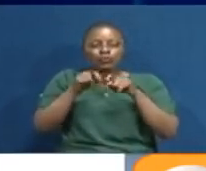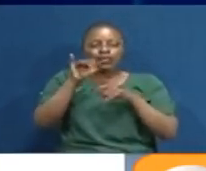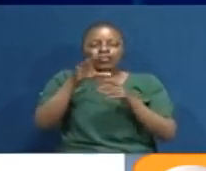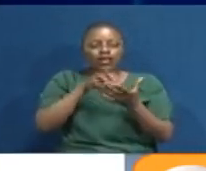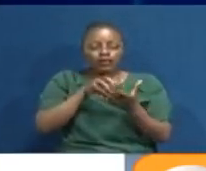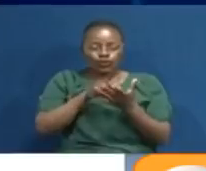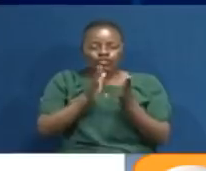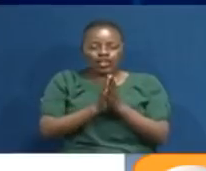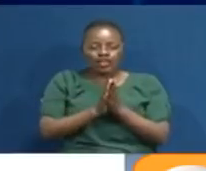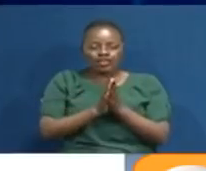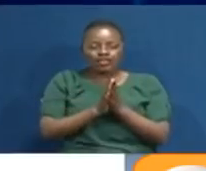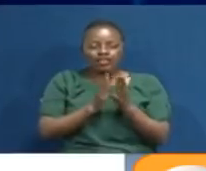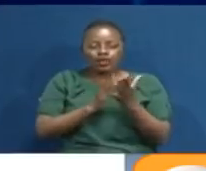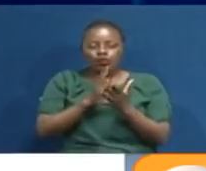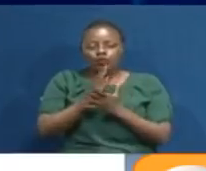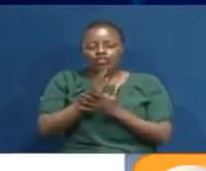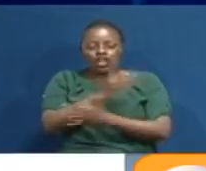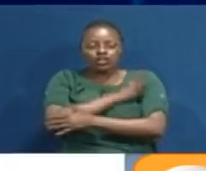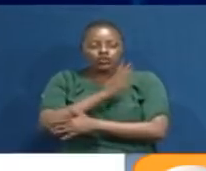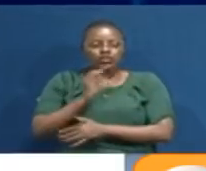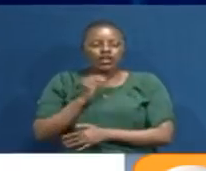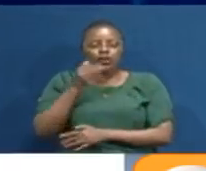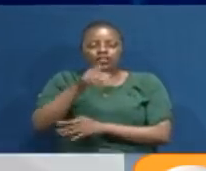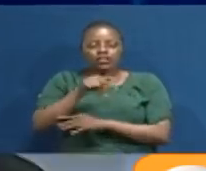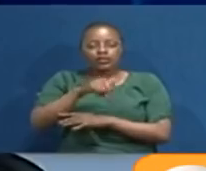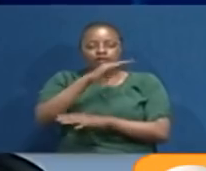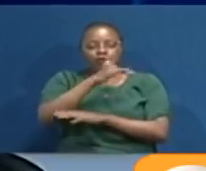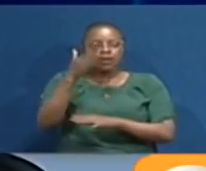condition with our doctor in studio this